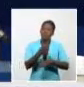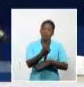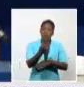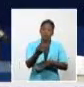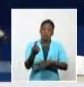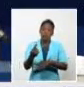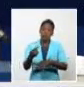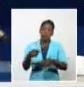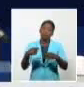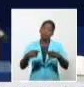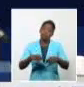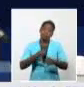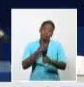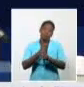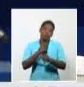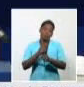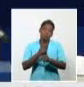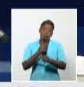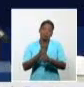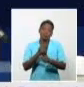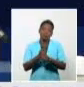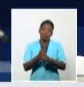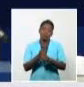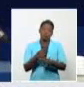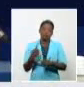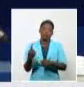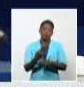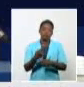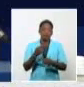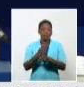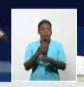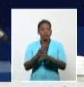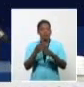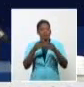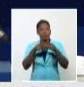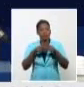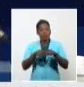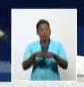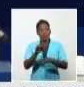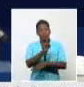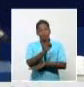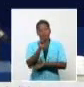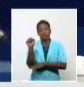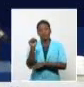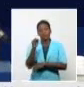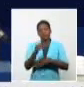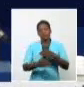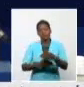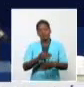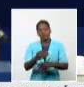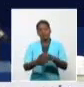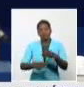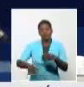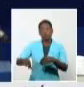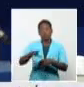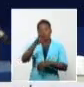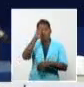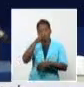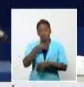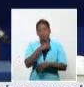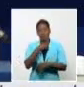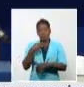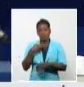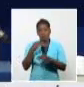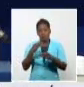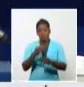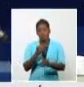great joy, which we began by singing the notes of our national anthem, and then